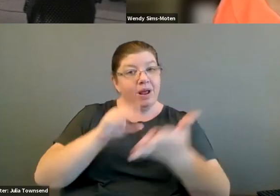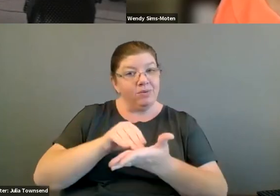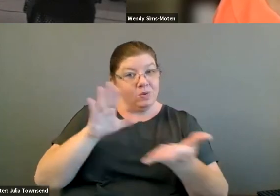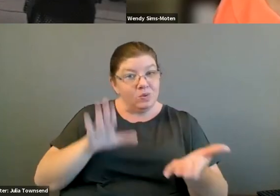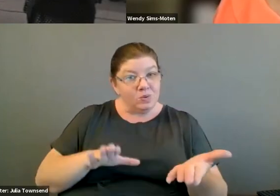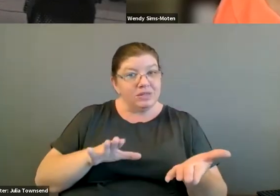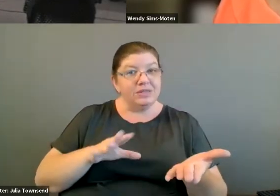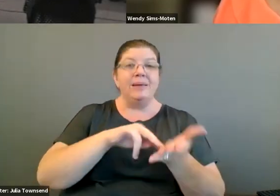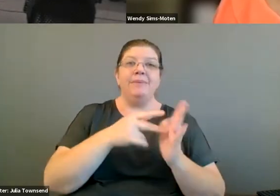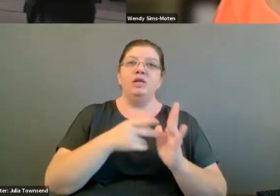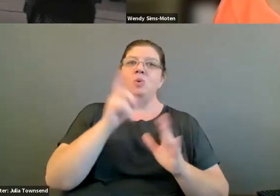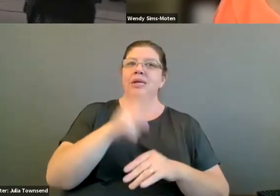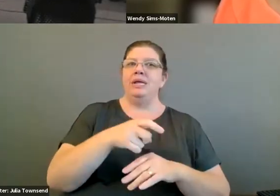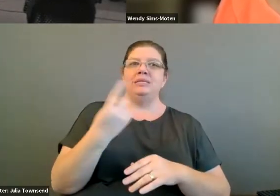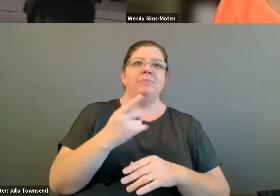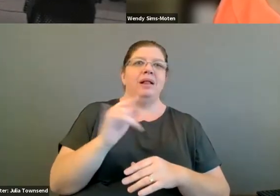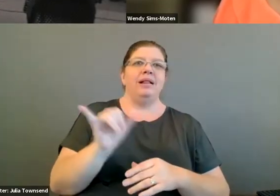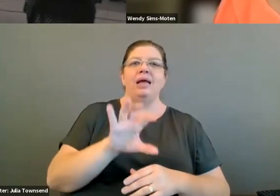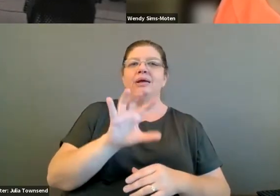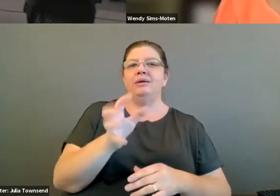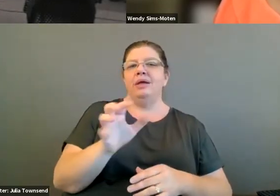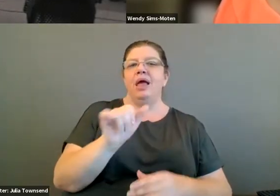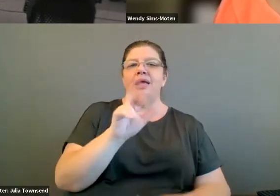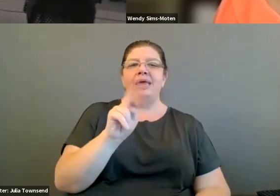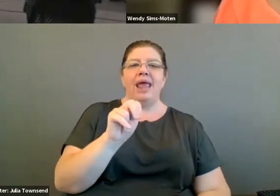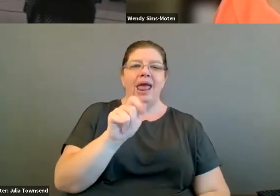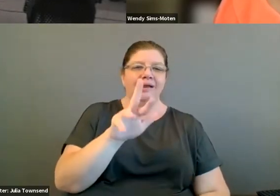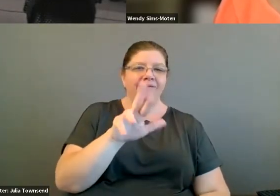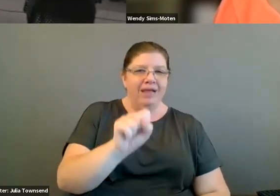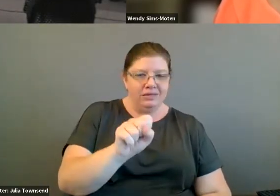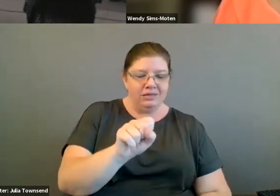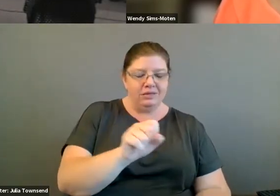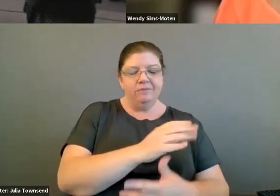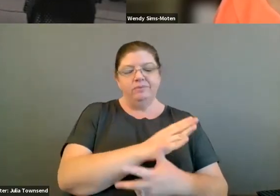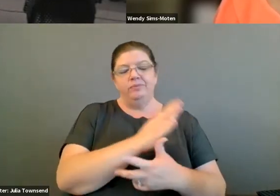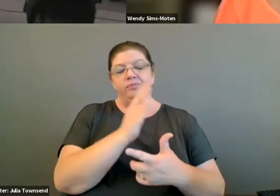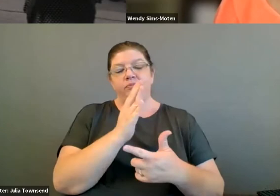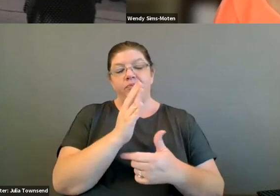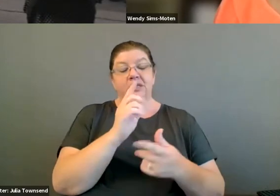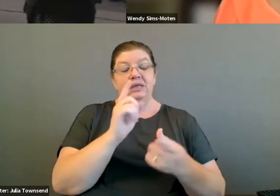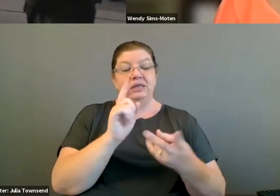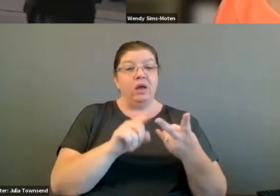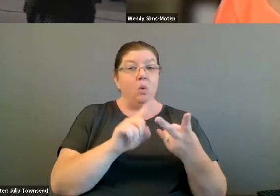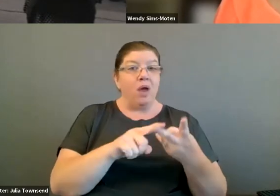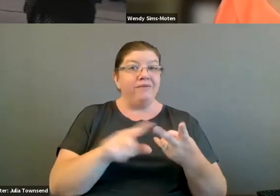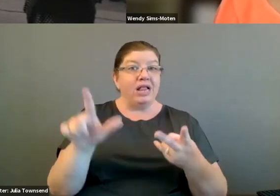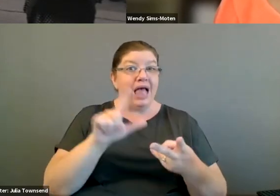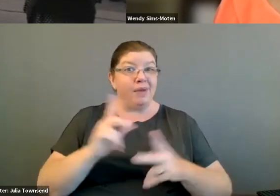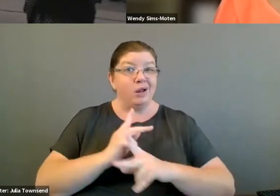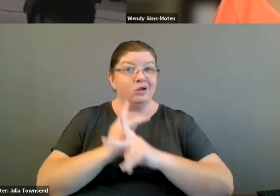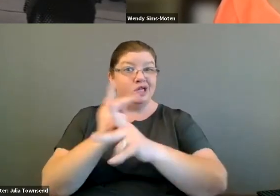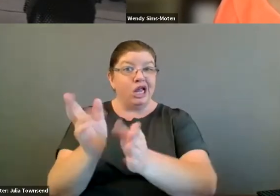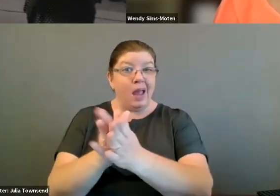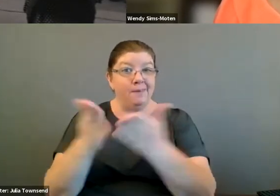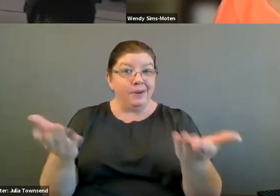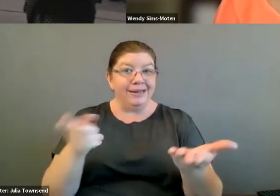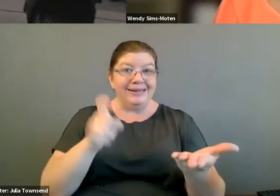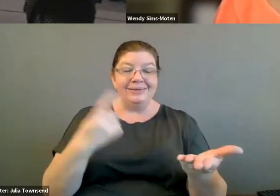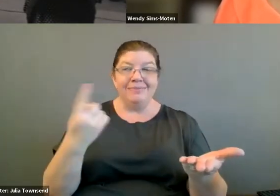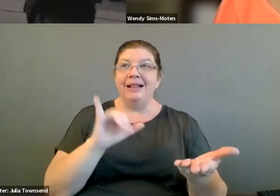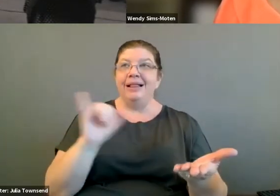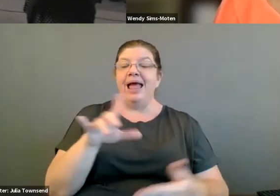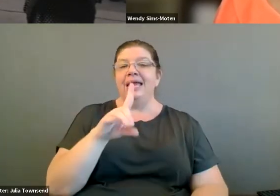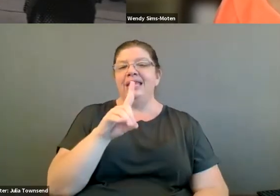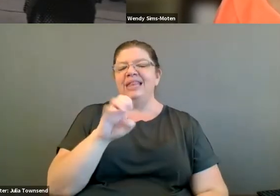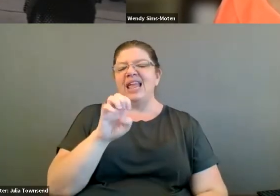need something like Canvas. If we're going to have libraries that can check out books, they need something like